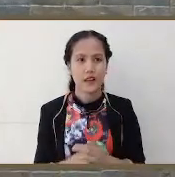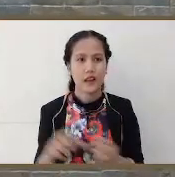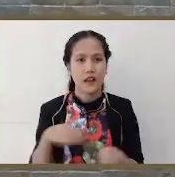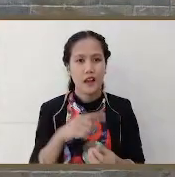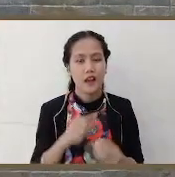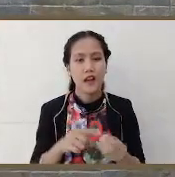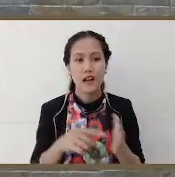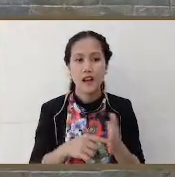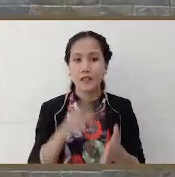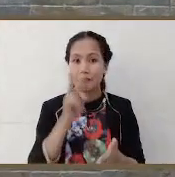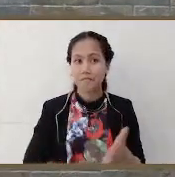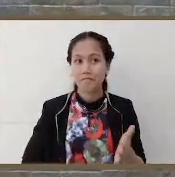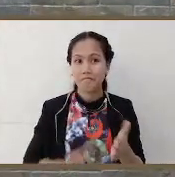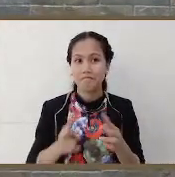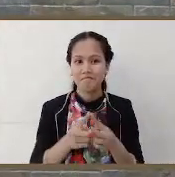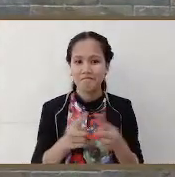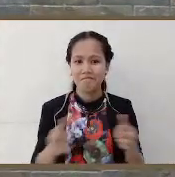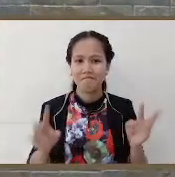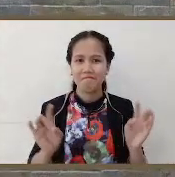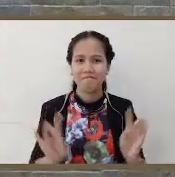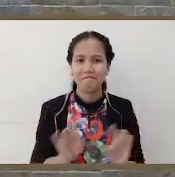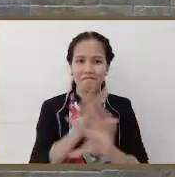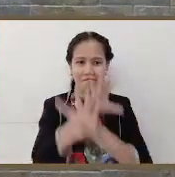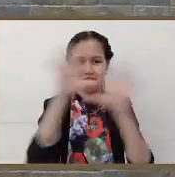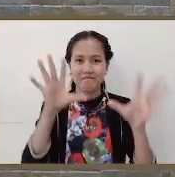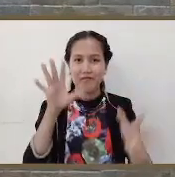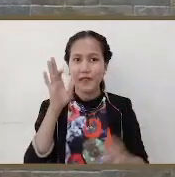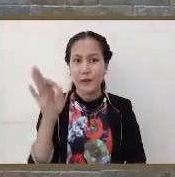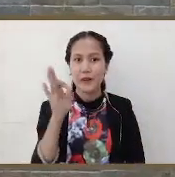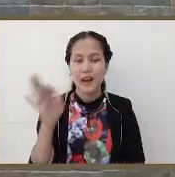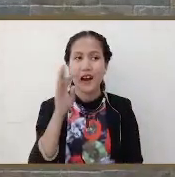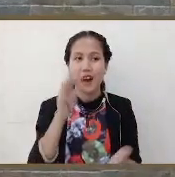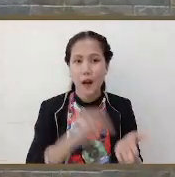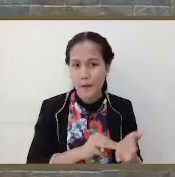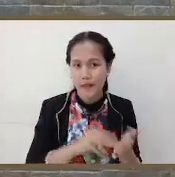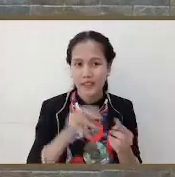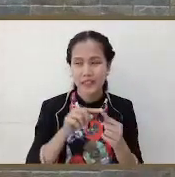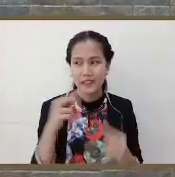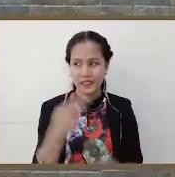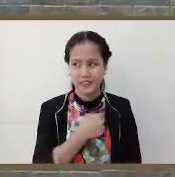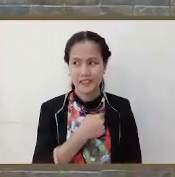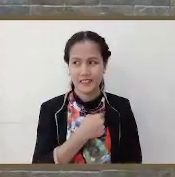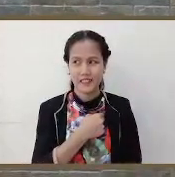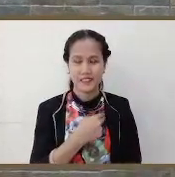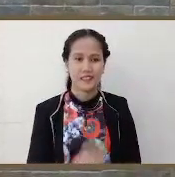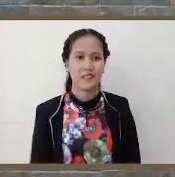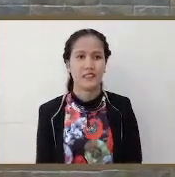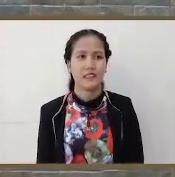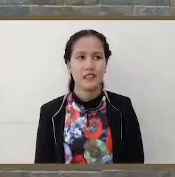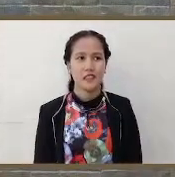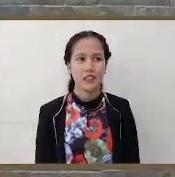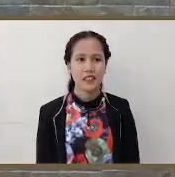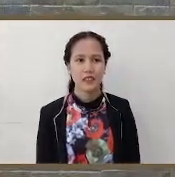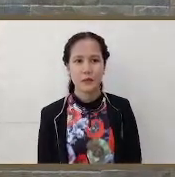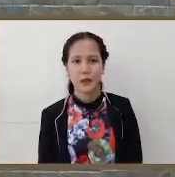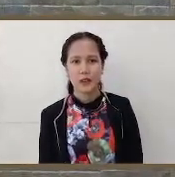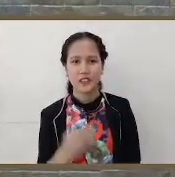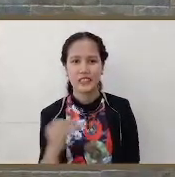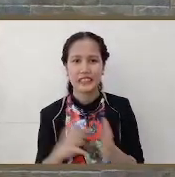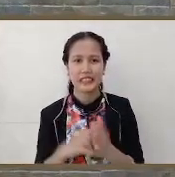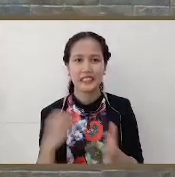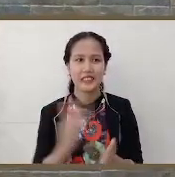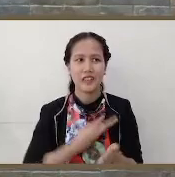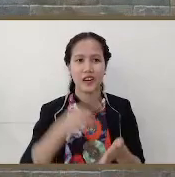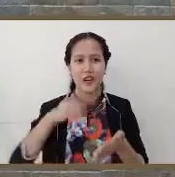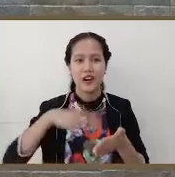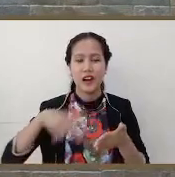It is a very clear message. Actually, it is a very clear message reading the passage na binasa po natin kanina, o binasa ko